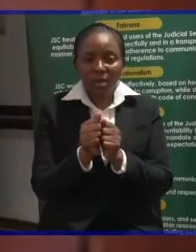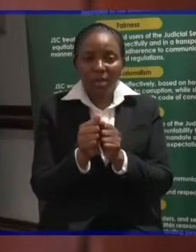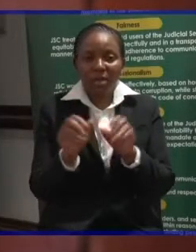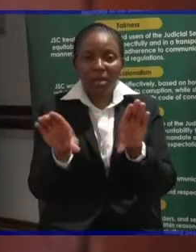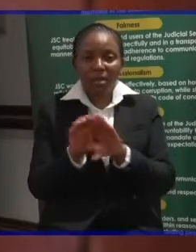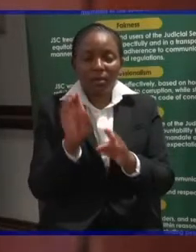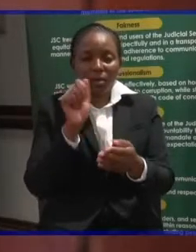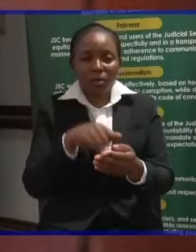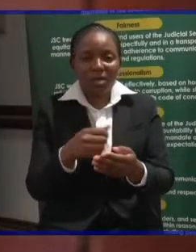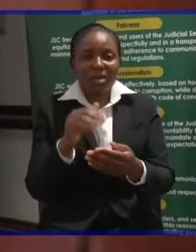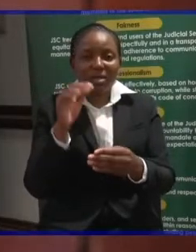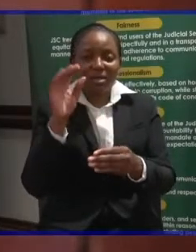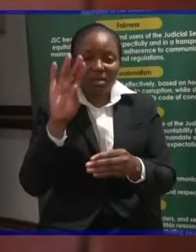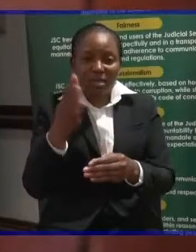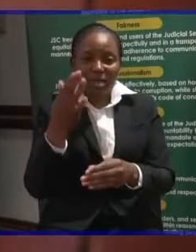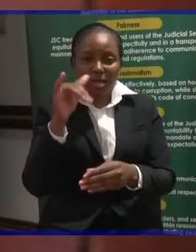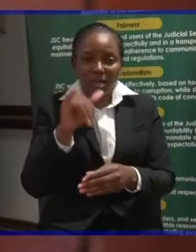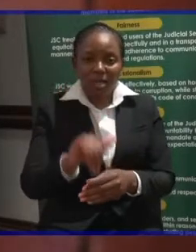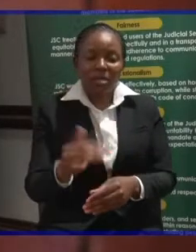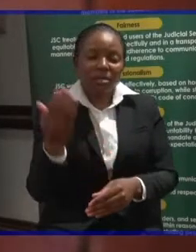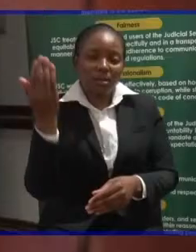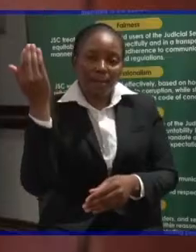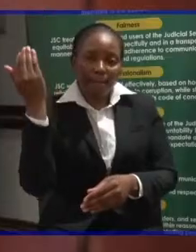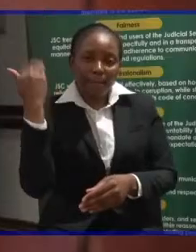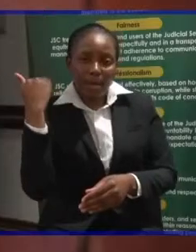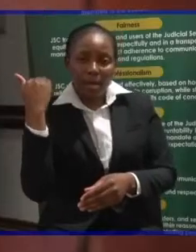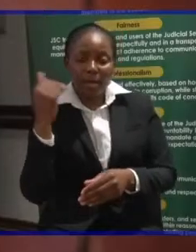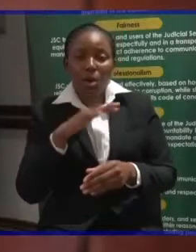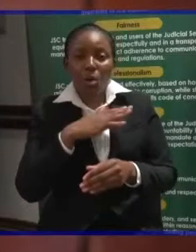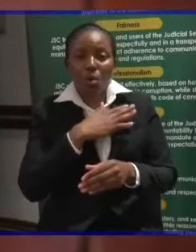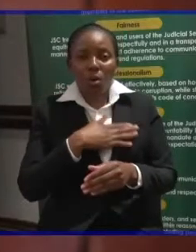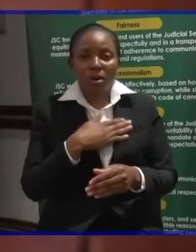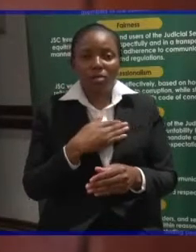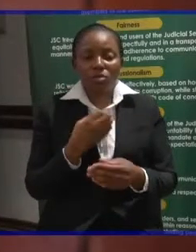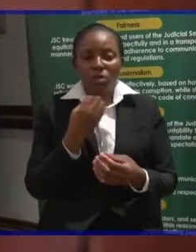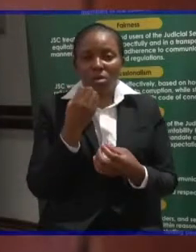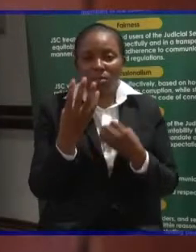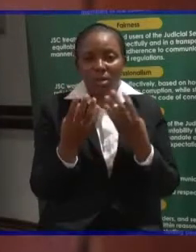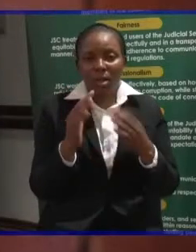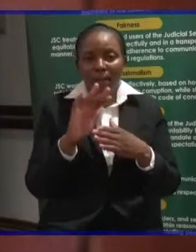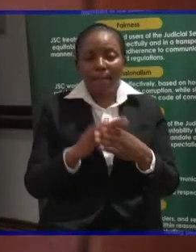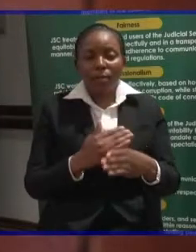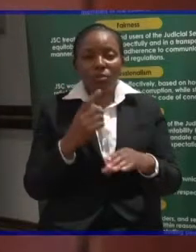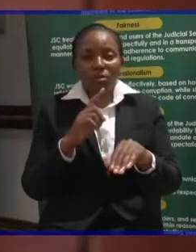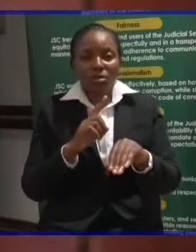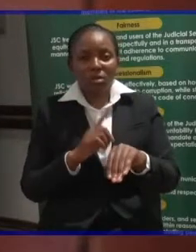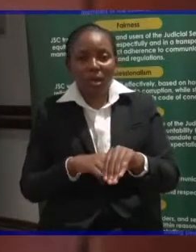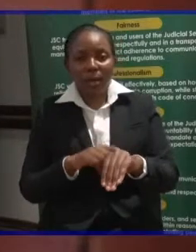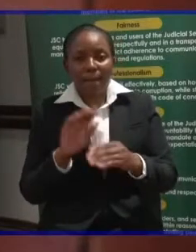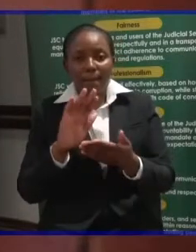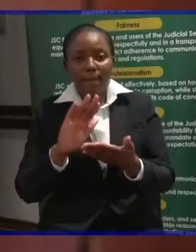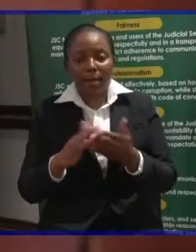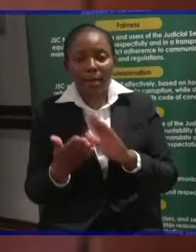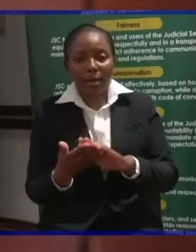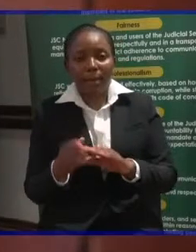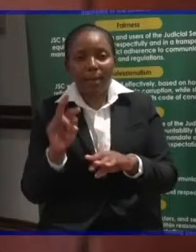back. That's what I wanted to convey. Because from the time I became a regional magistrate, I did